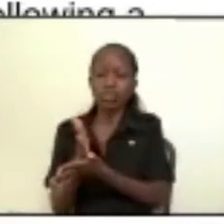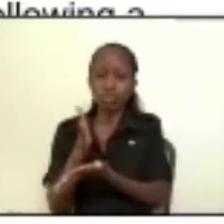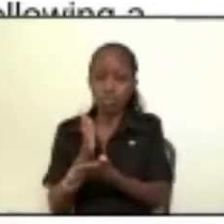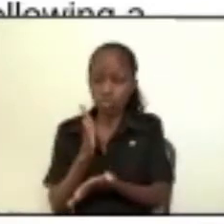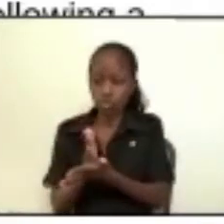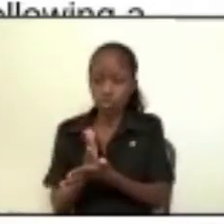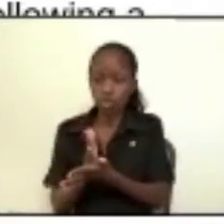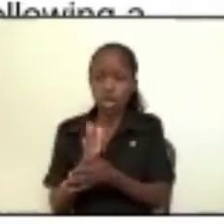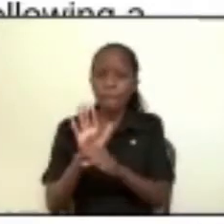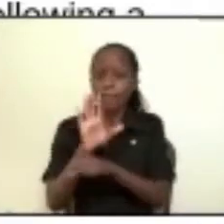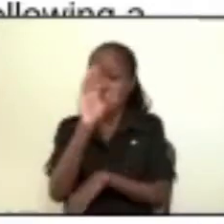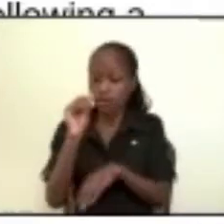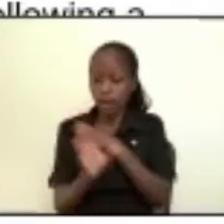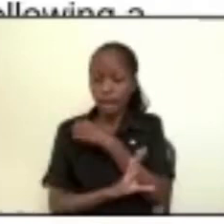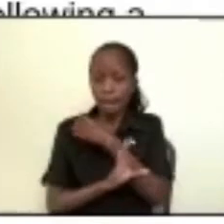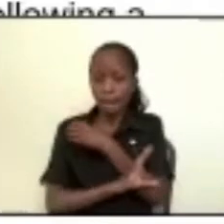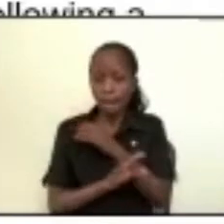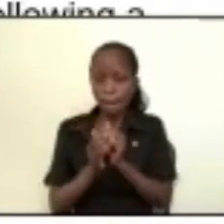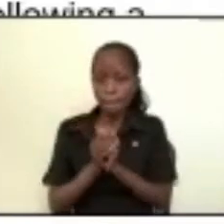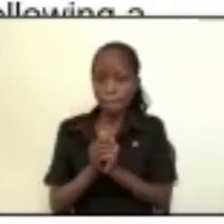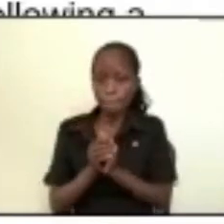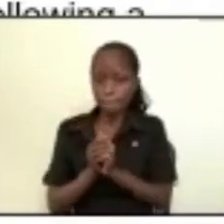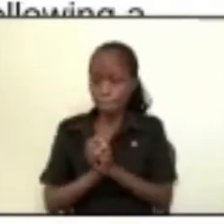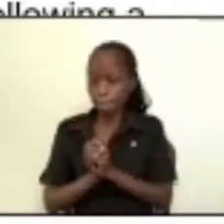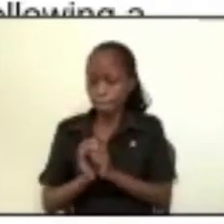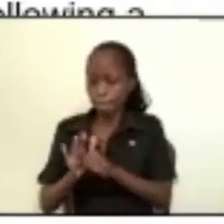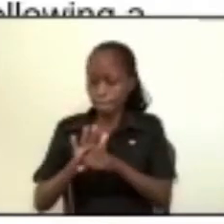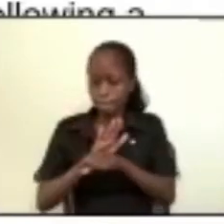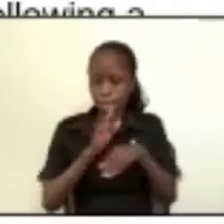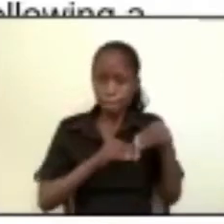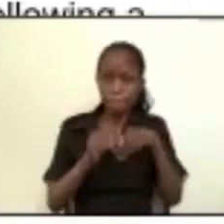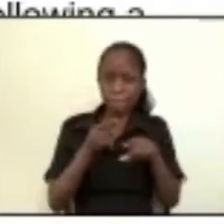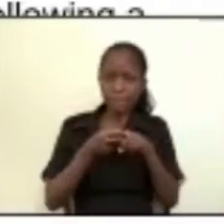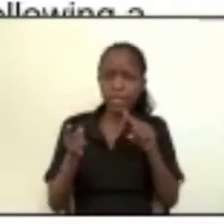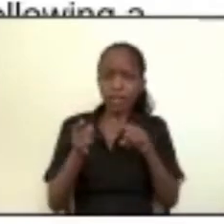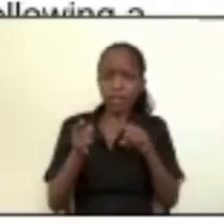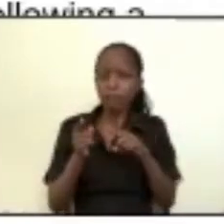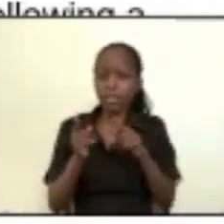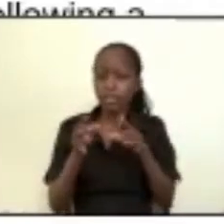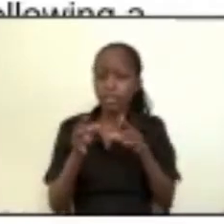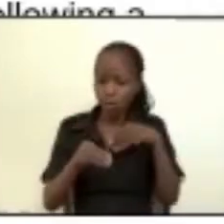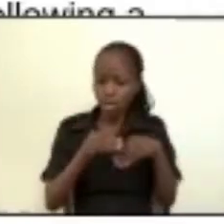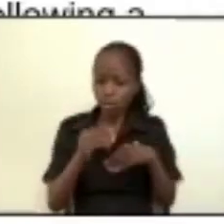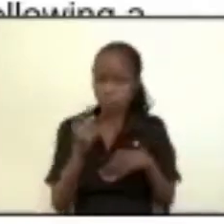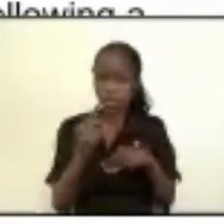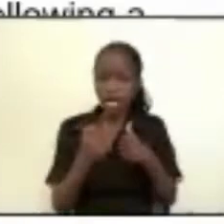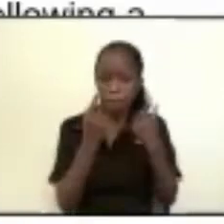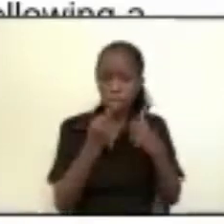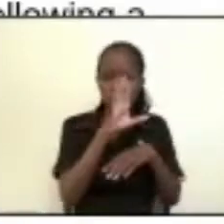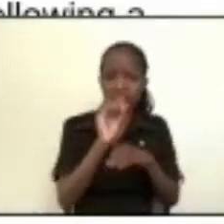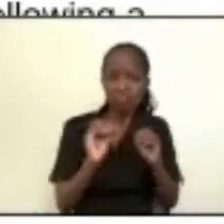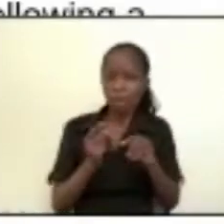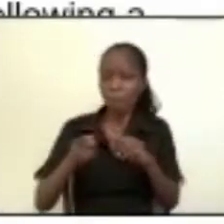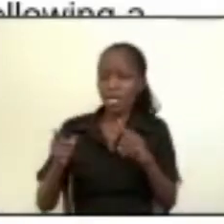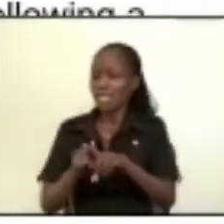of African countries are grappling with corruption, but corruption is not an African problem. Corruption happens everywhere in the world. It